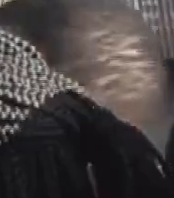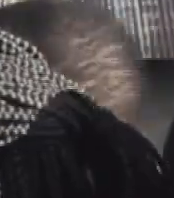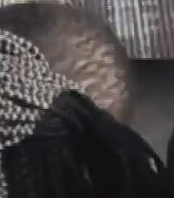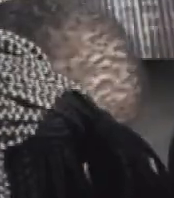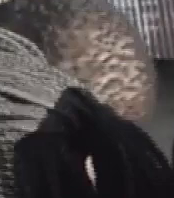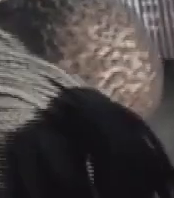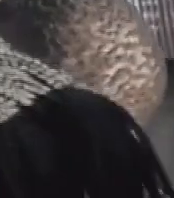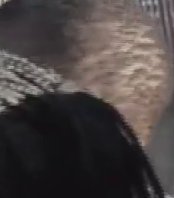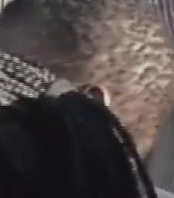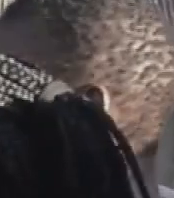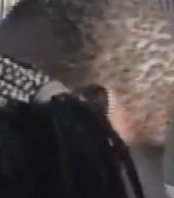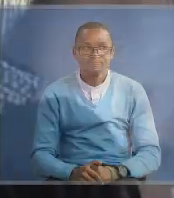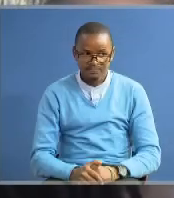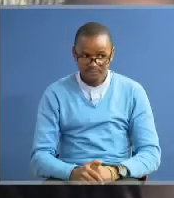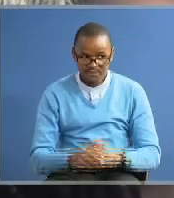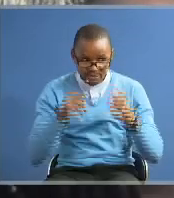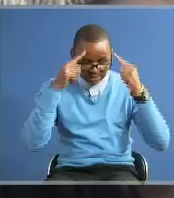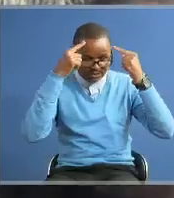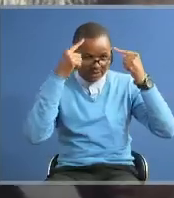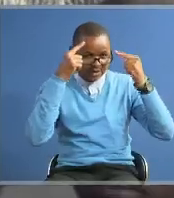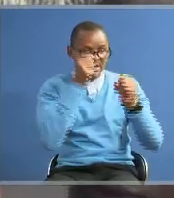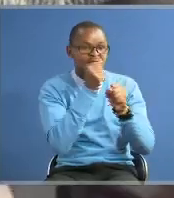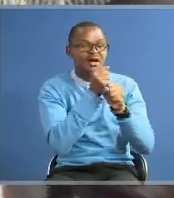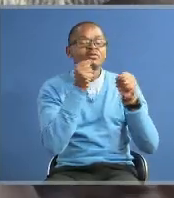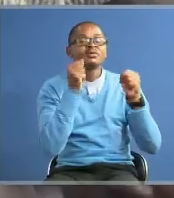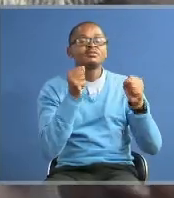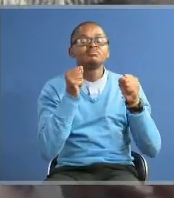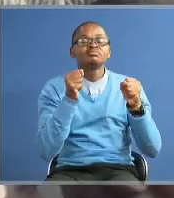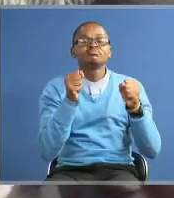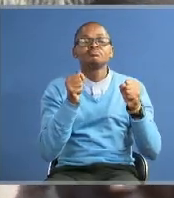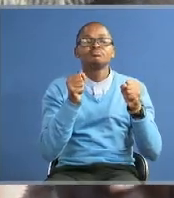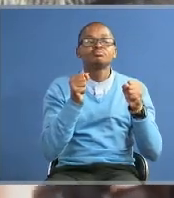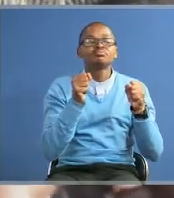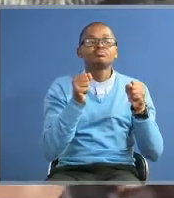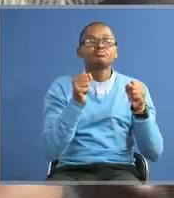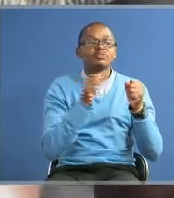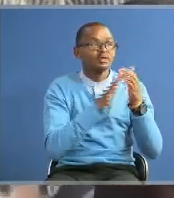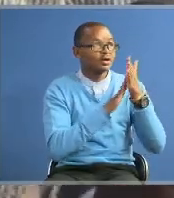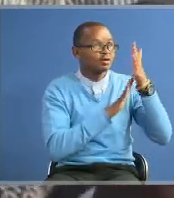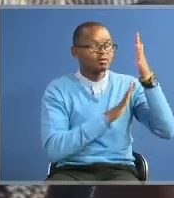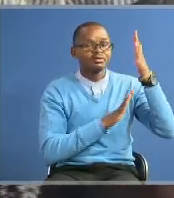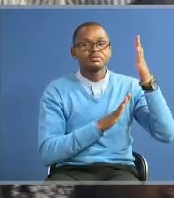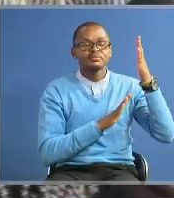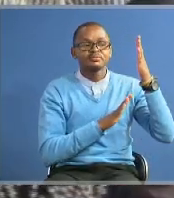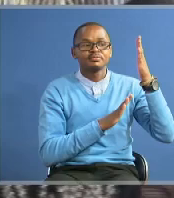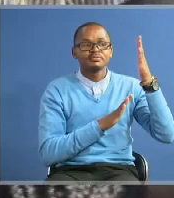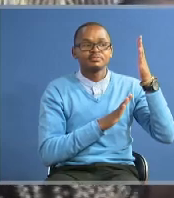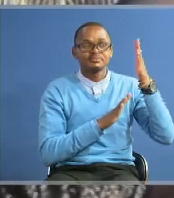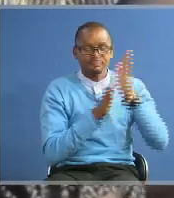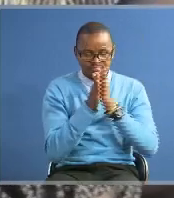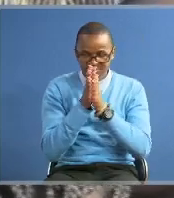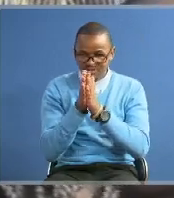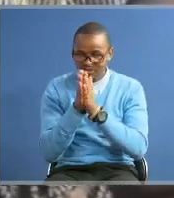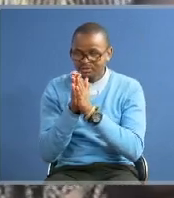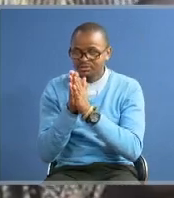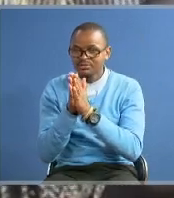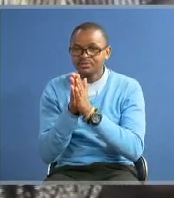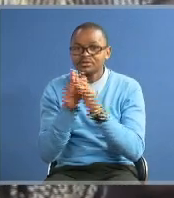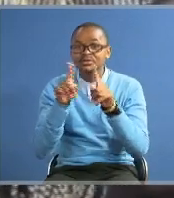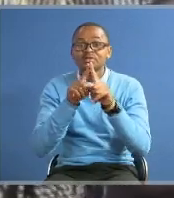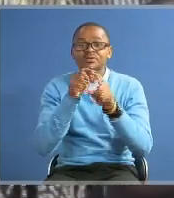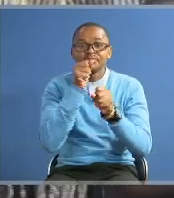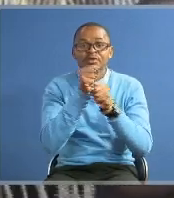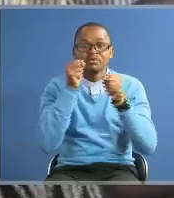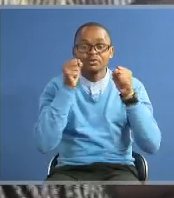I attribute his success to hard work na Mungu. Kuomba Mungu na hard work